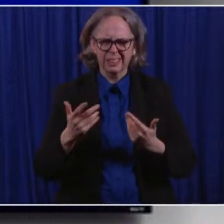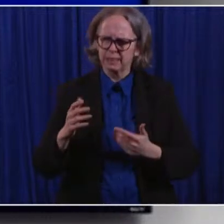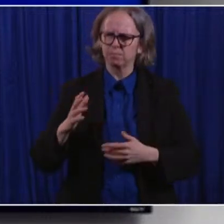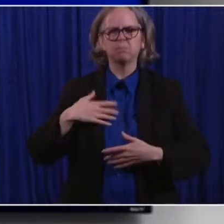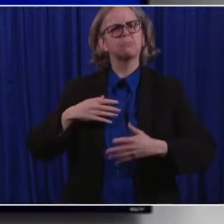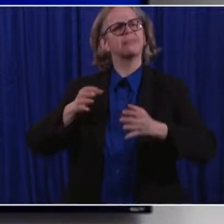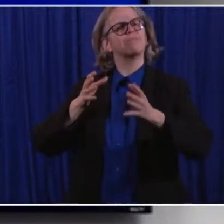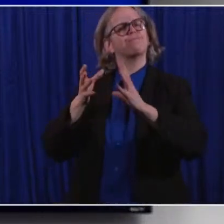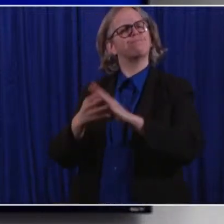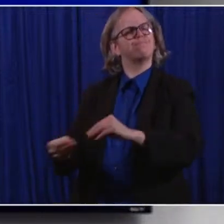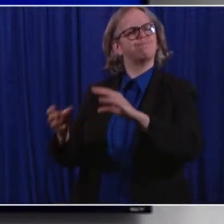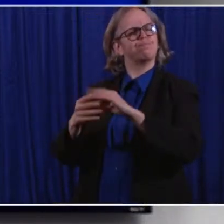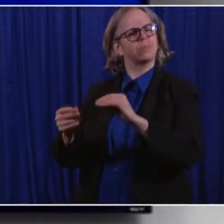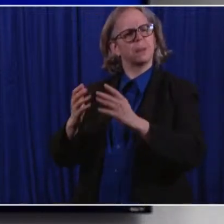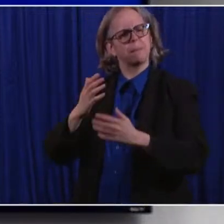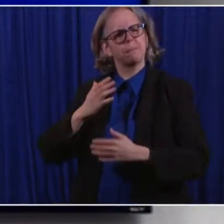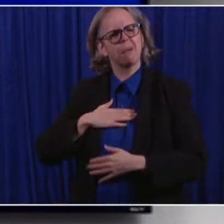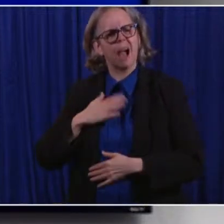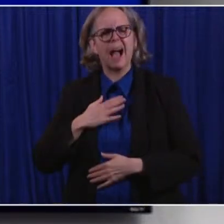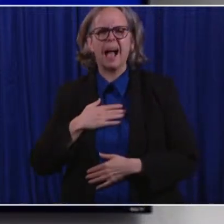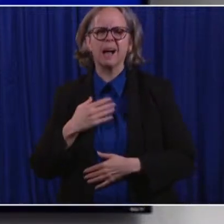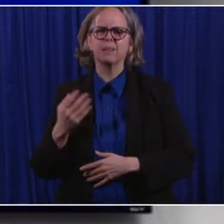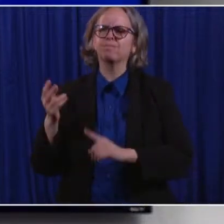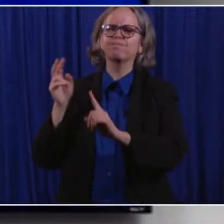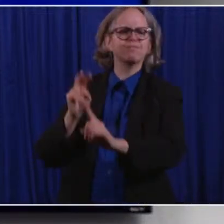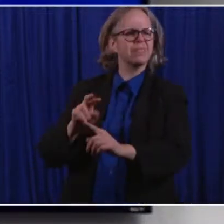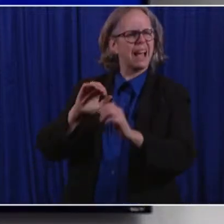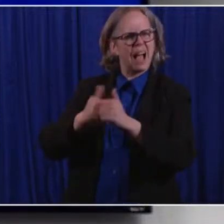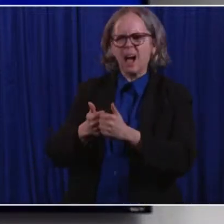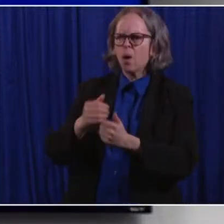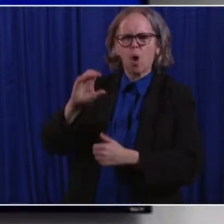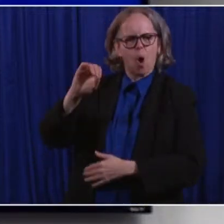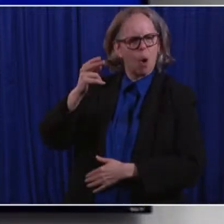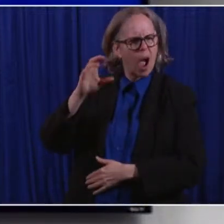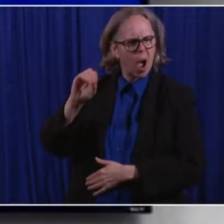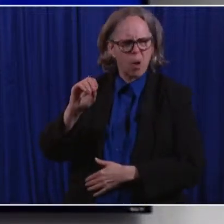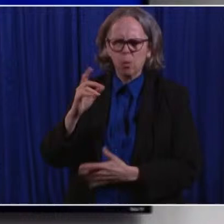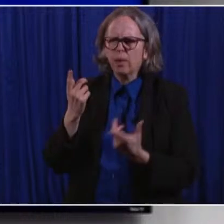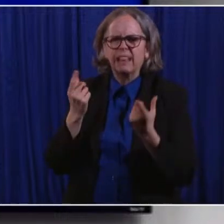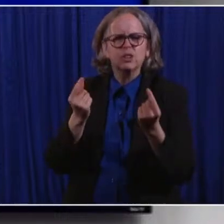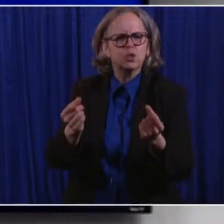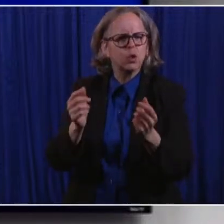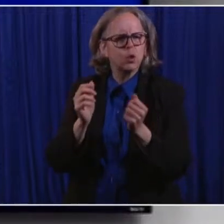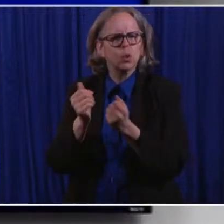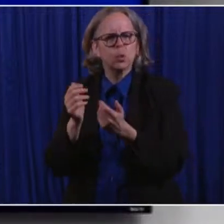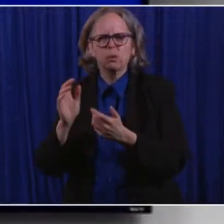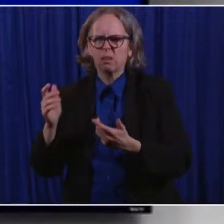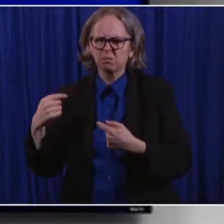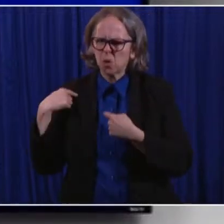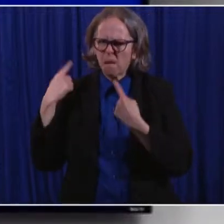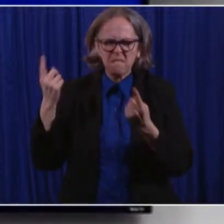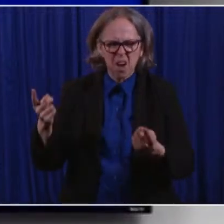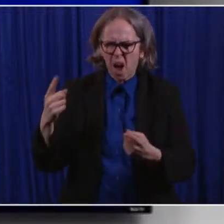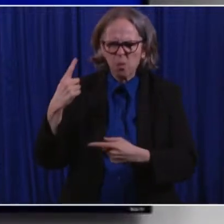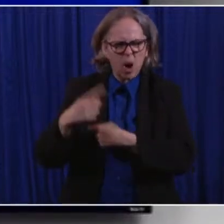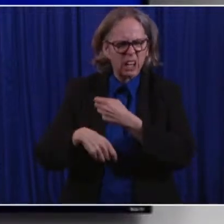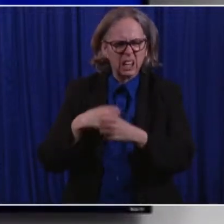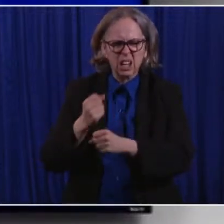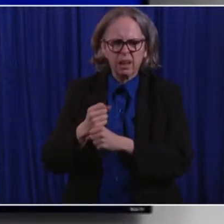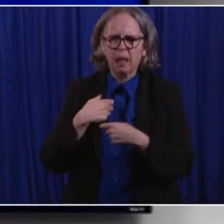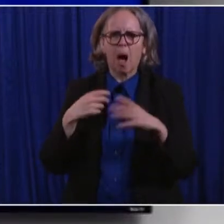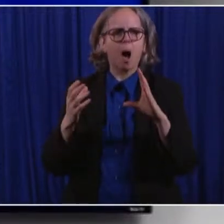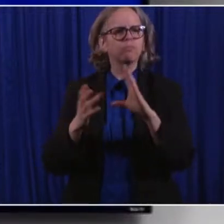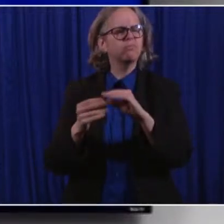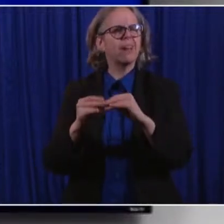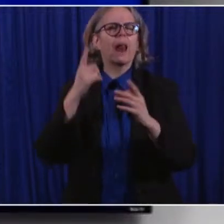of the state of Ohio to the pandemic in which we find ourselves. I use words like tempered and balanced and